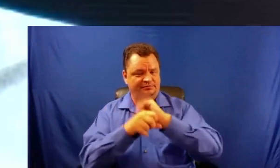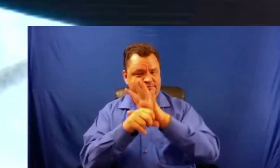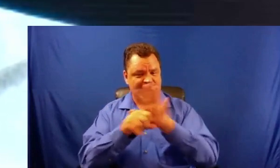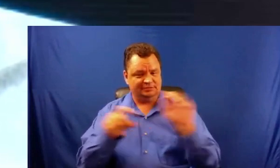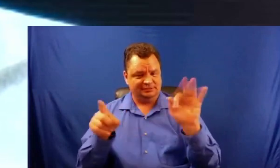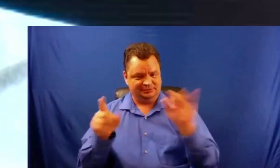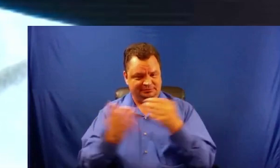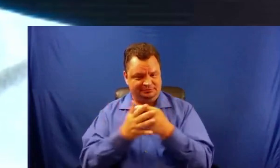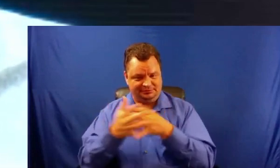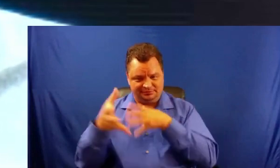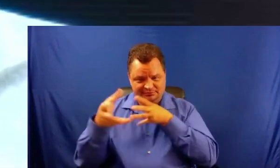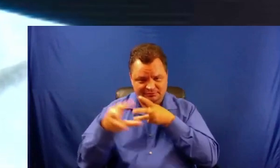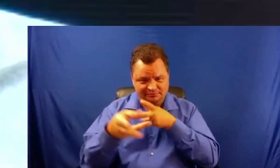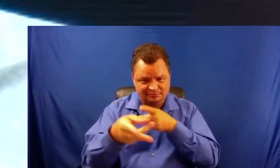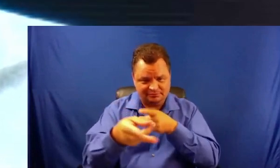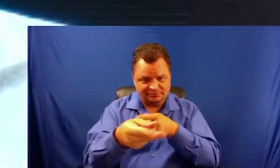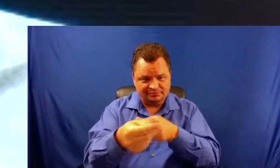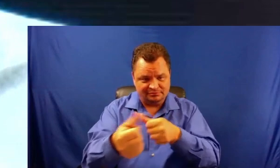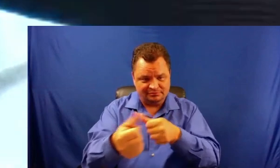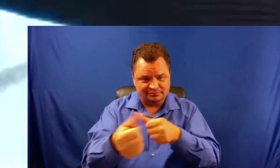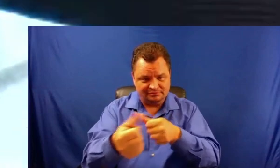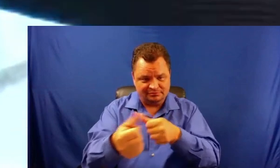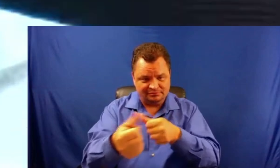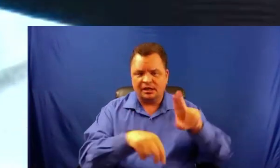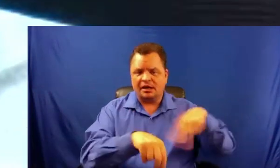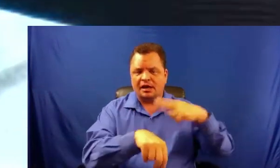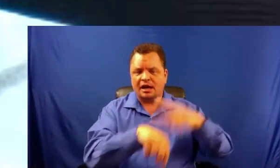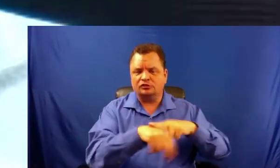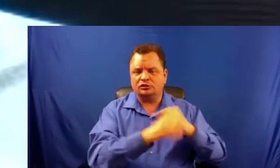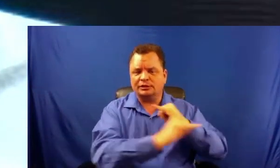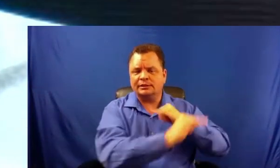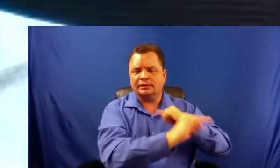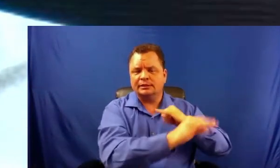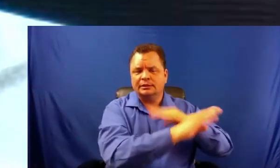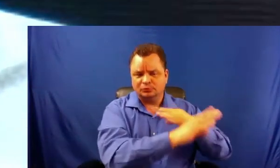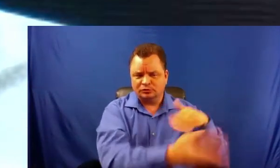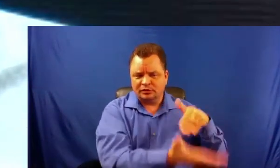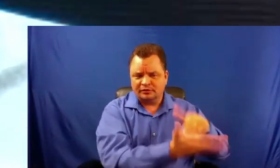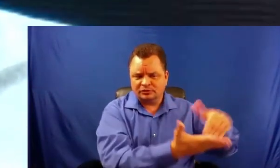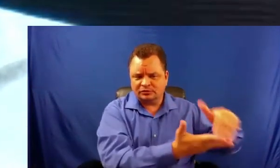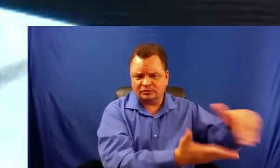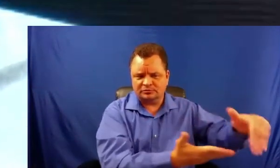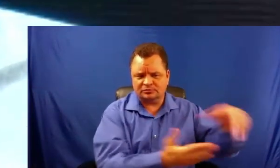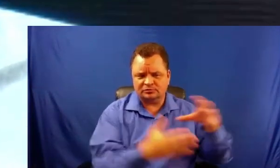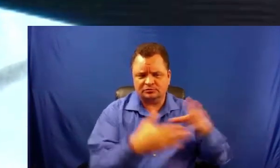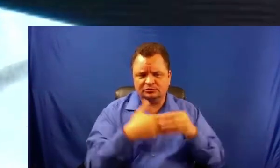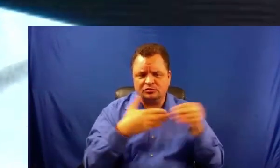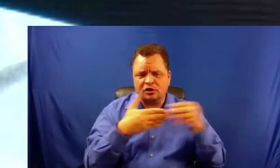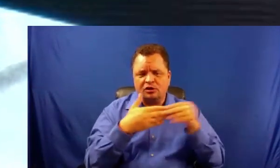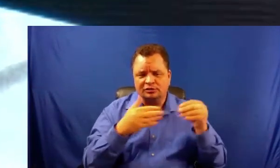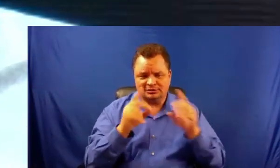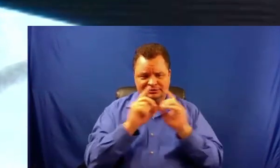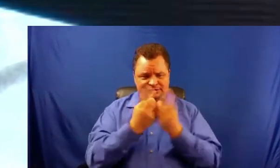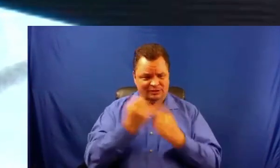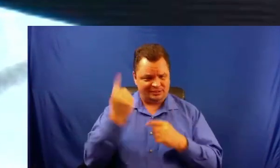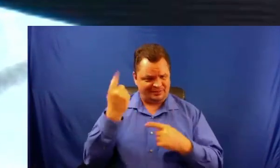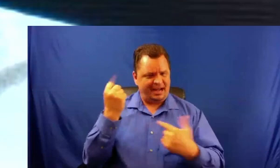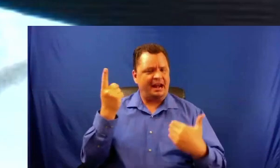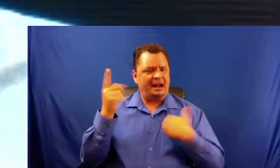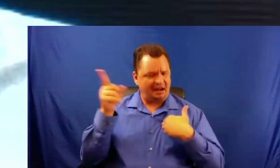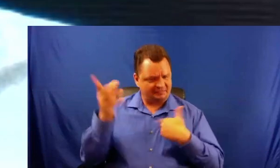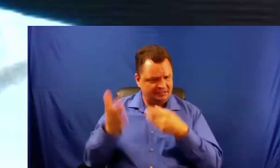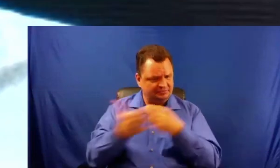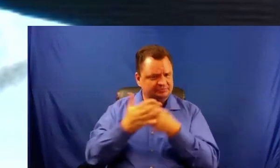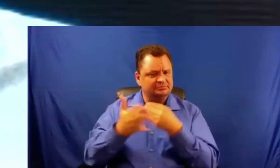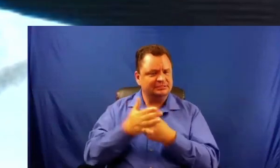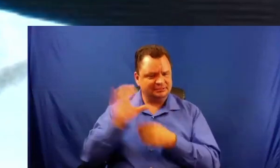at natural immunity. We have millions of dollars. D11 has millions of dollars in these ESSER funds, and we have yet to allocate